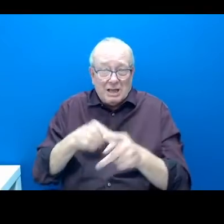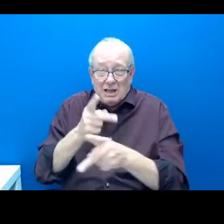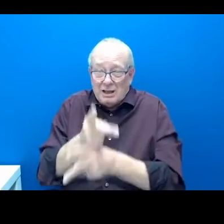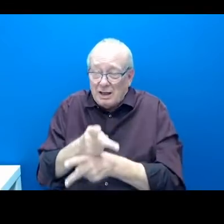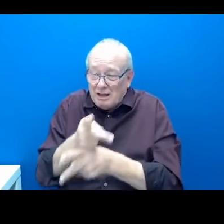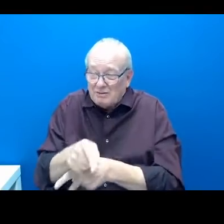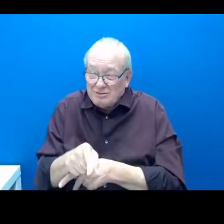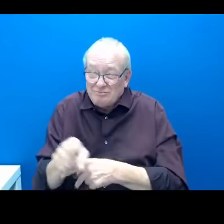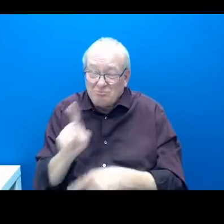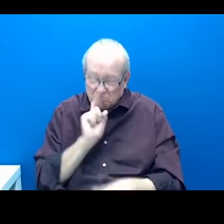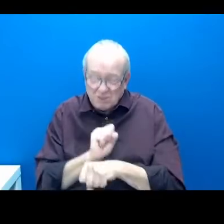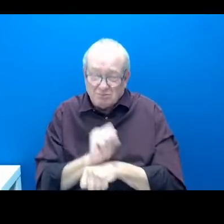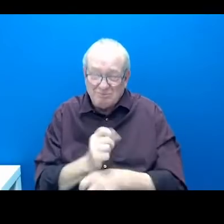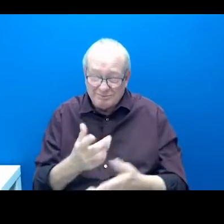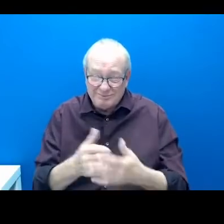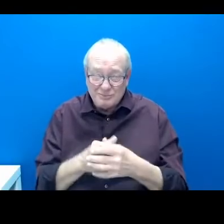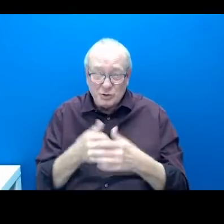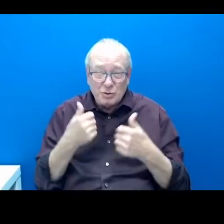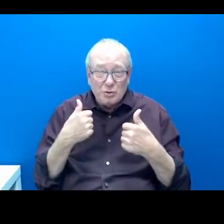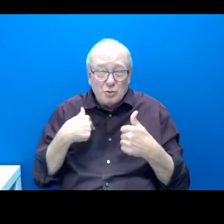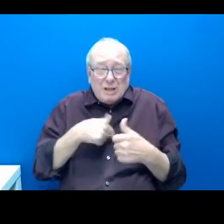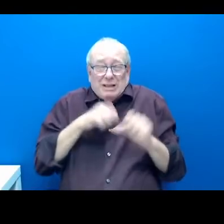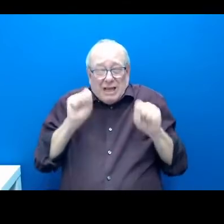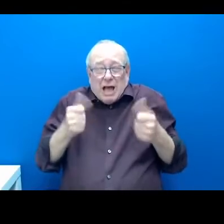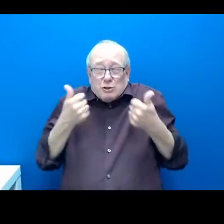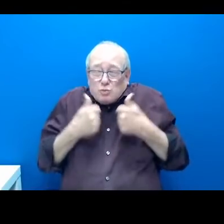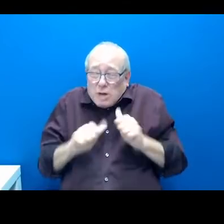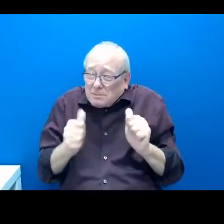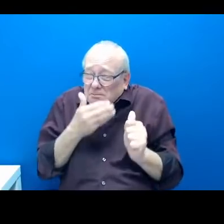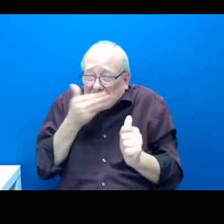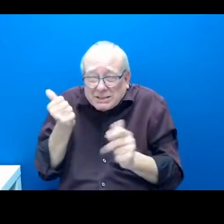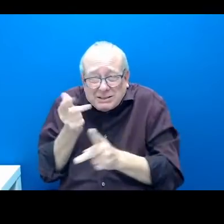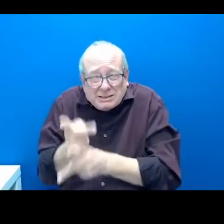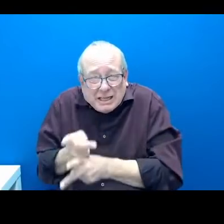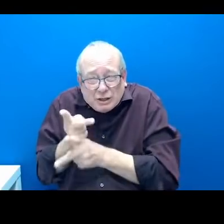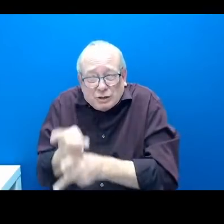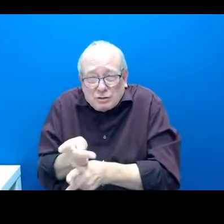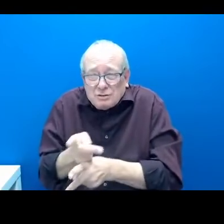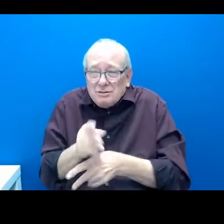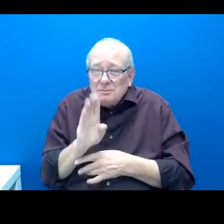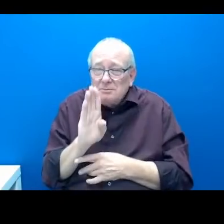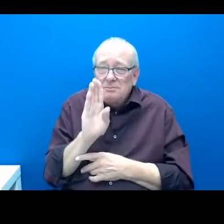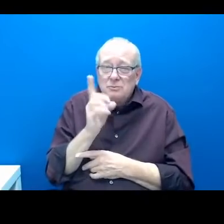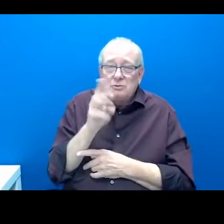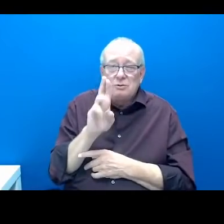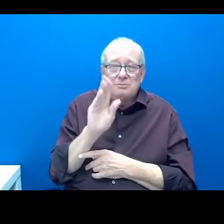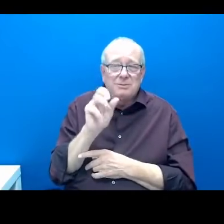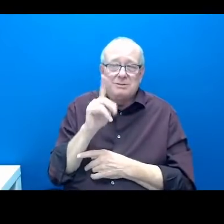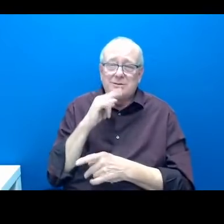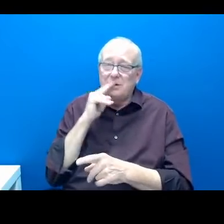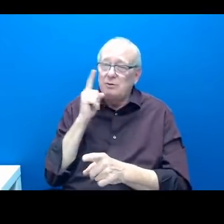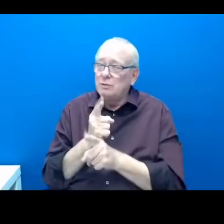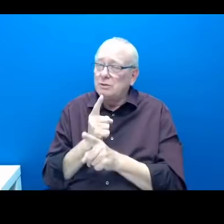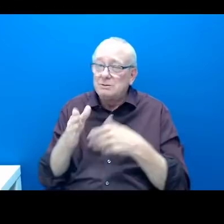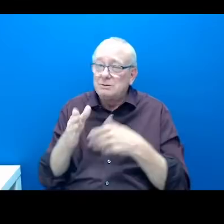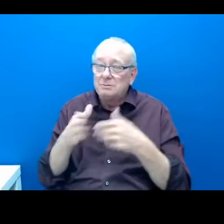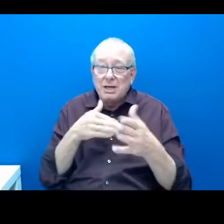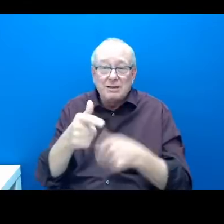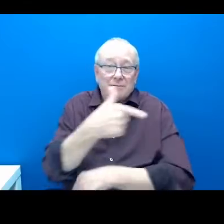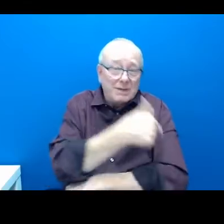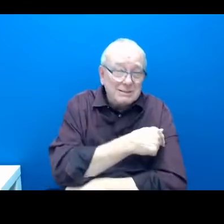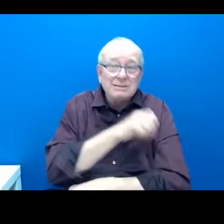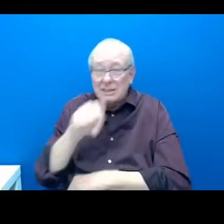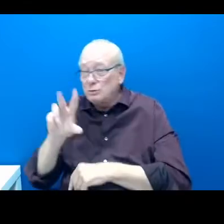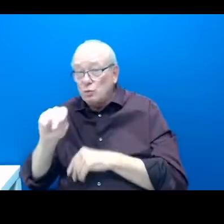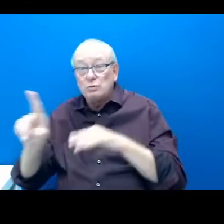you. We'll absolutely do everything we can. As Dr. Bakshi said, it doesn't matter if you're vaccinated or not. We're going to do our best